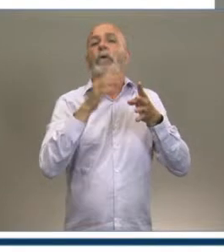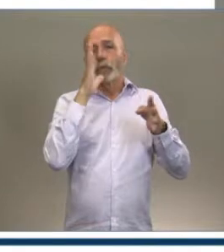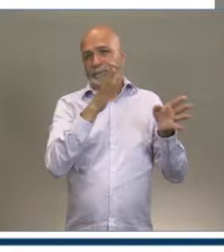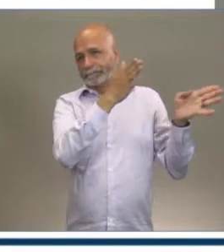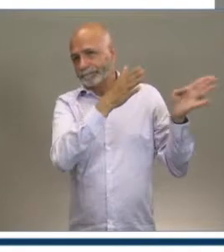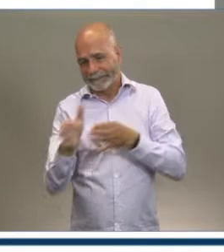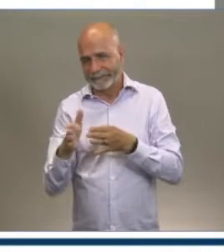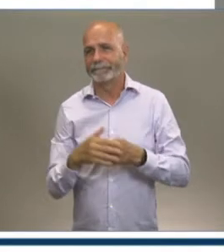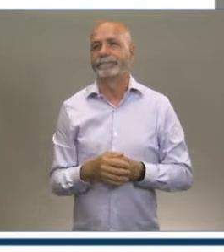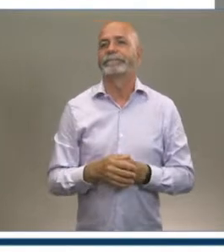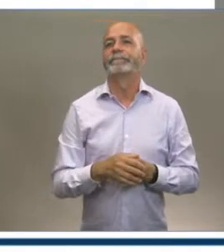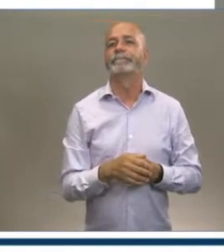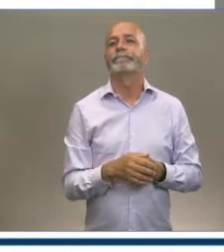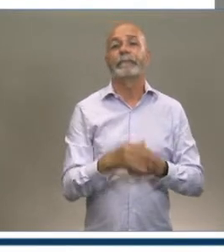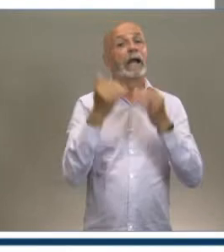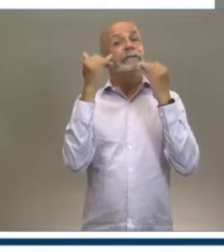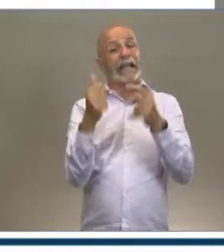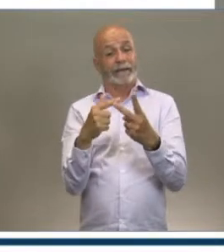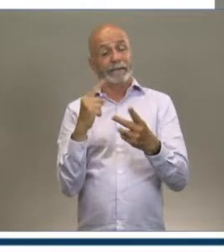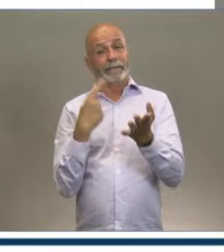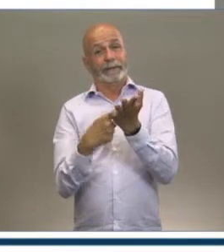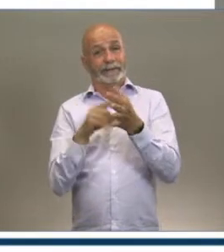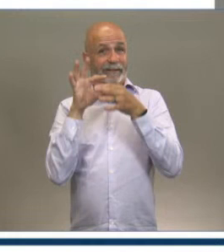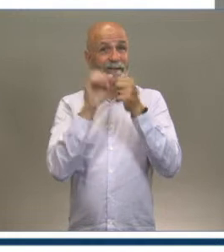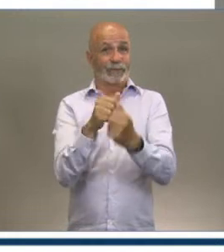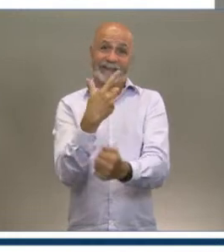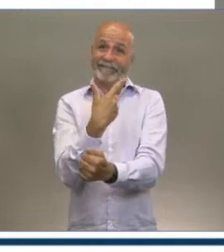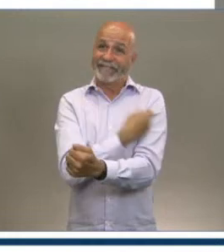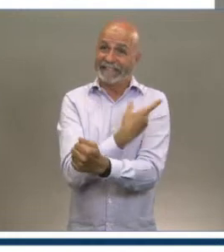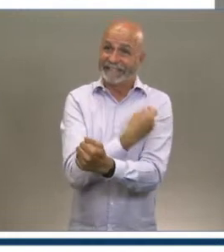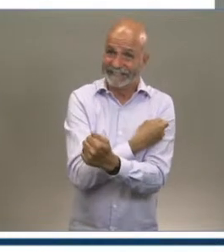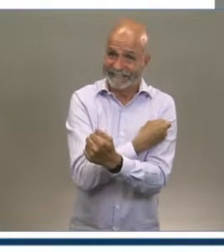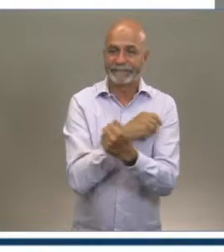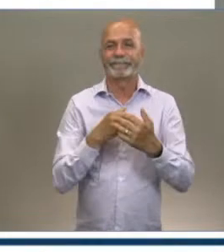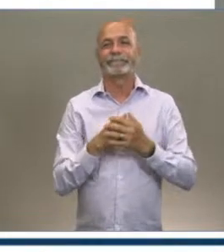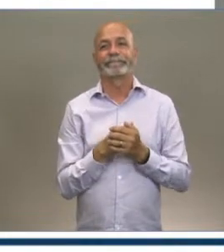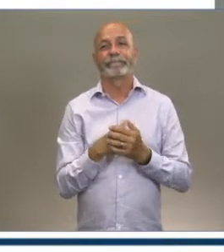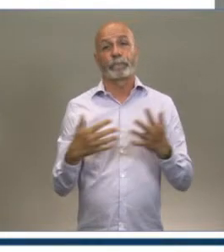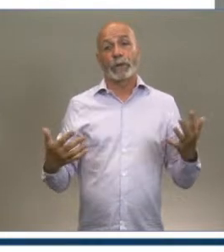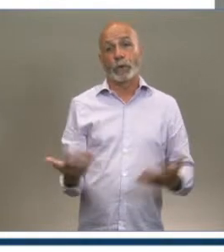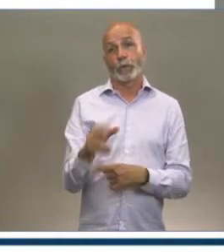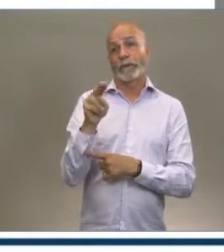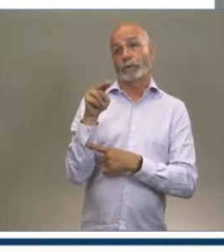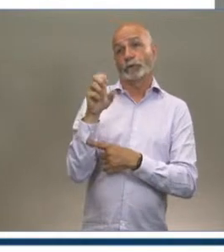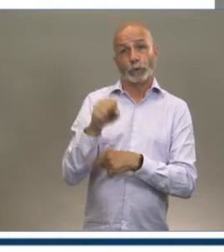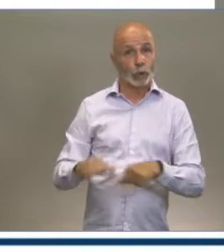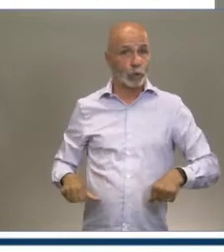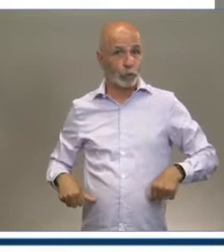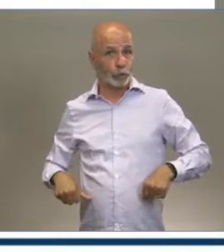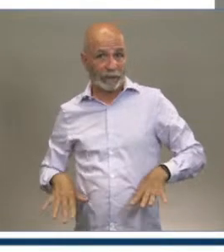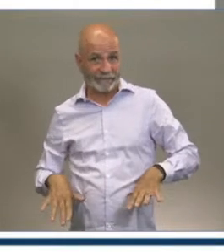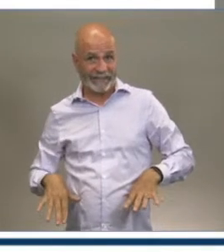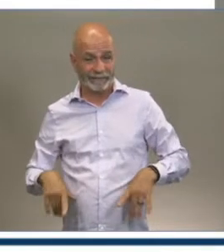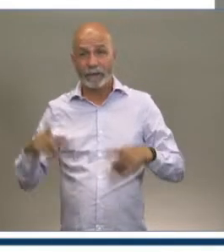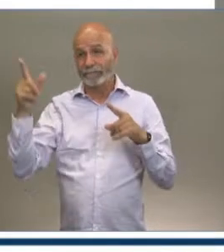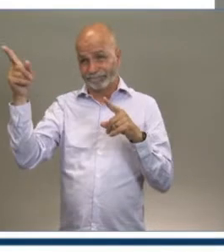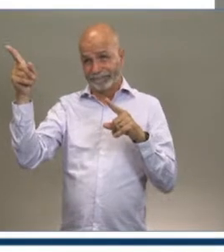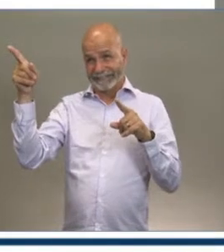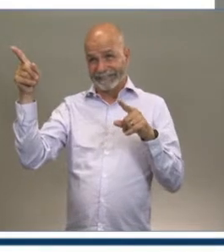program. Today, Nova Scotia, alongside Newfoundland, is leading the country in the first dose delivery